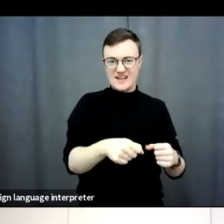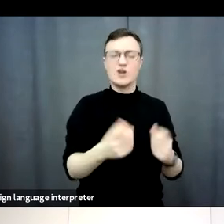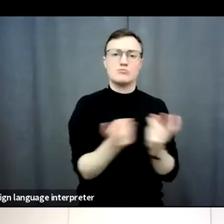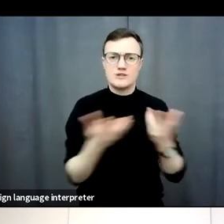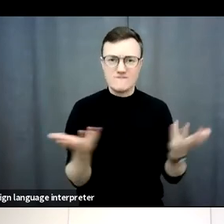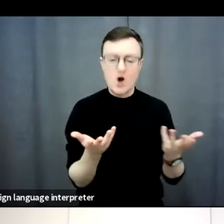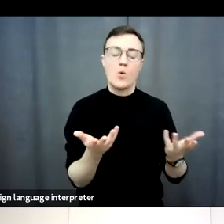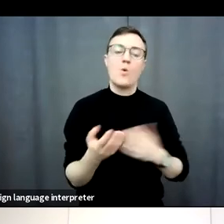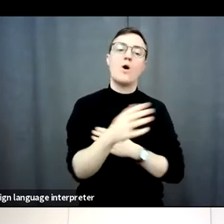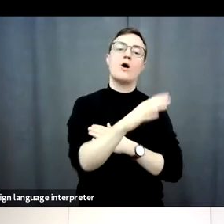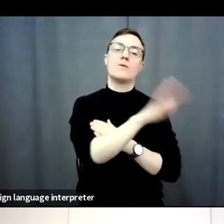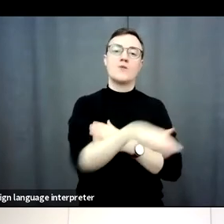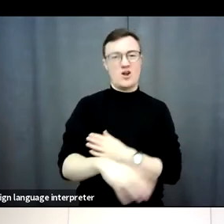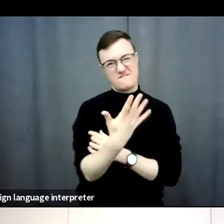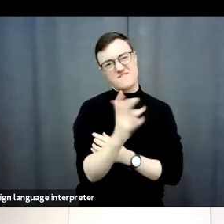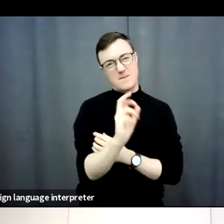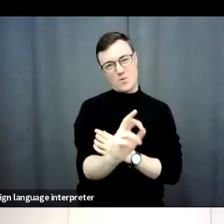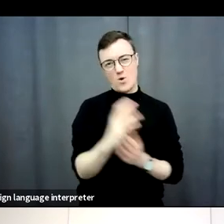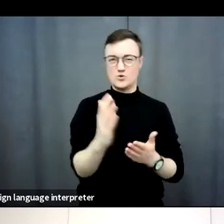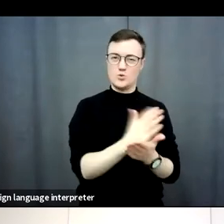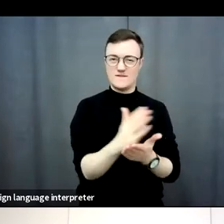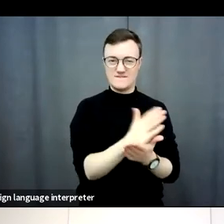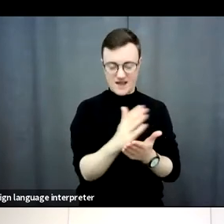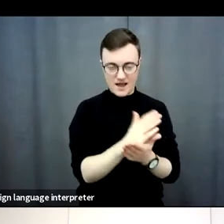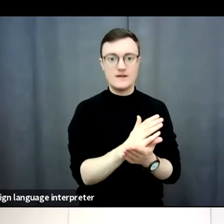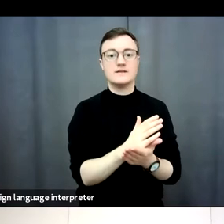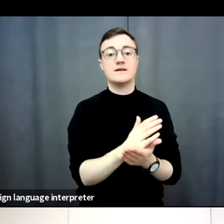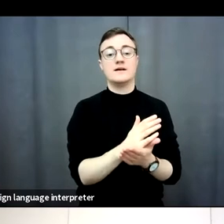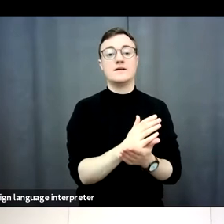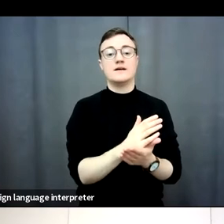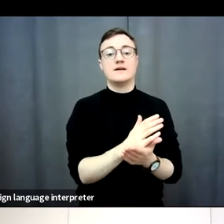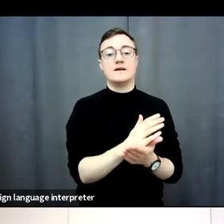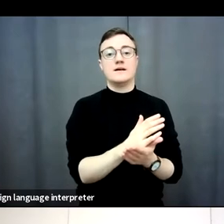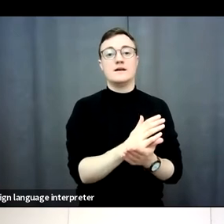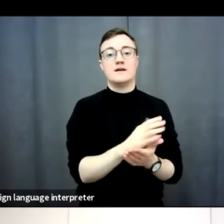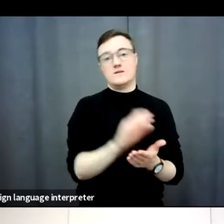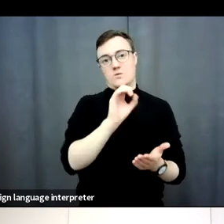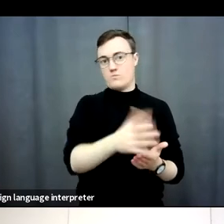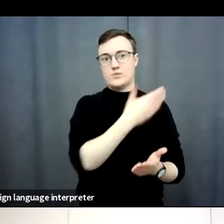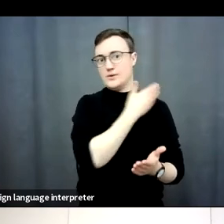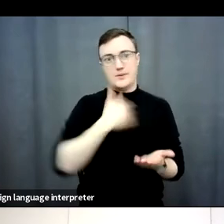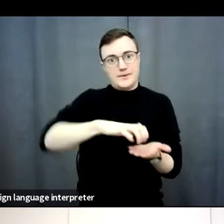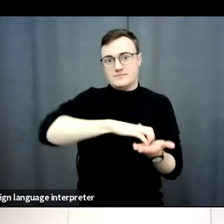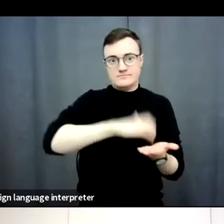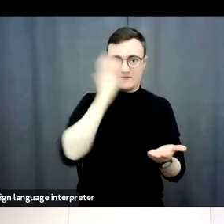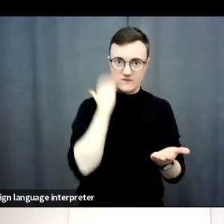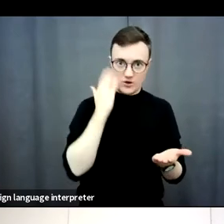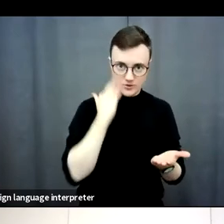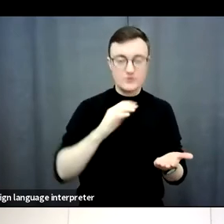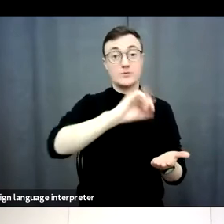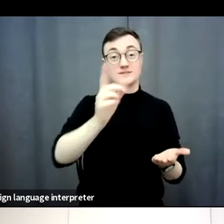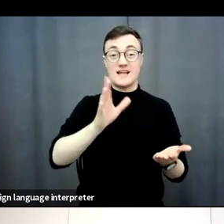from 5 years and Braille activities from 6 and up